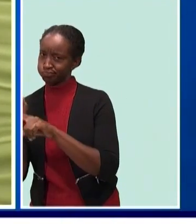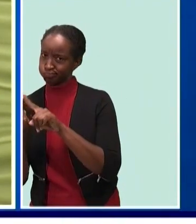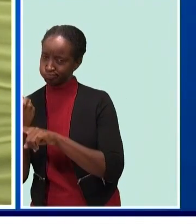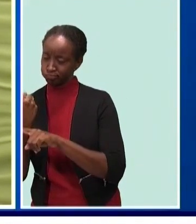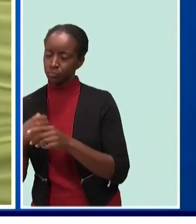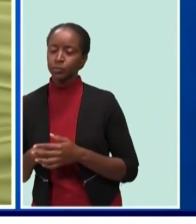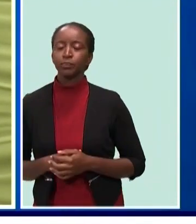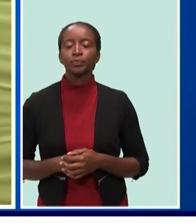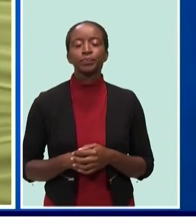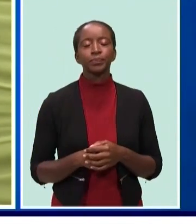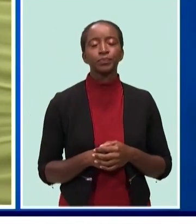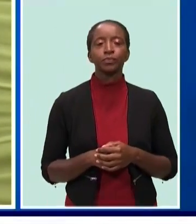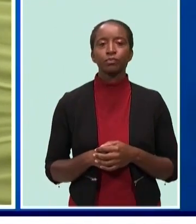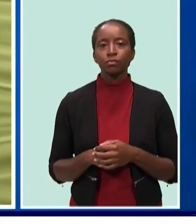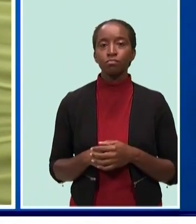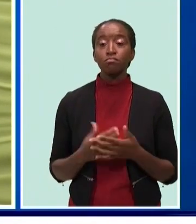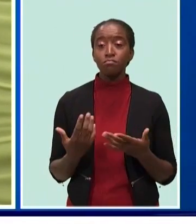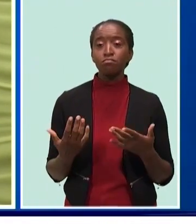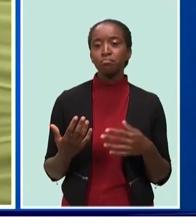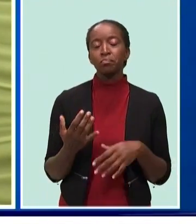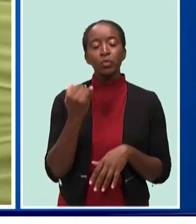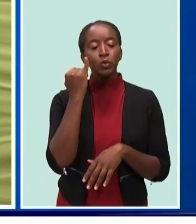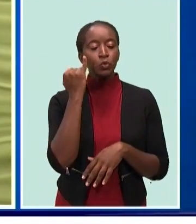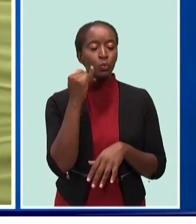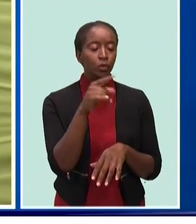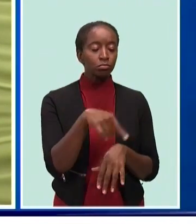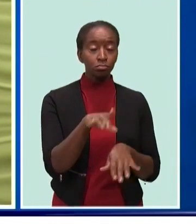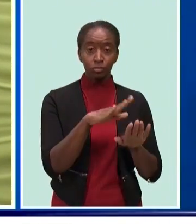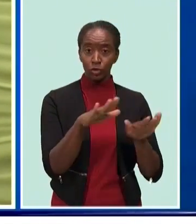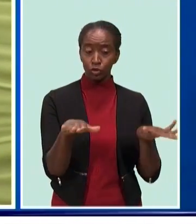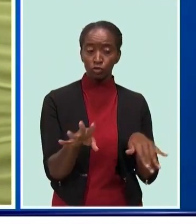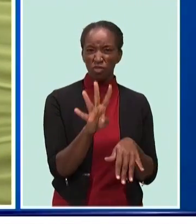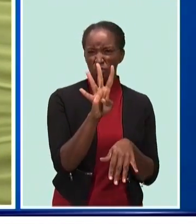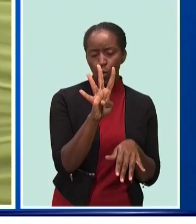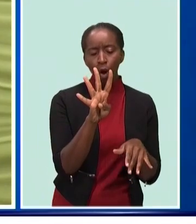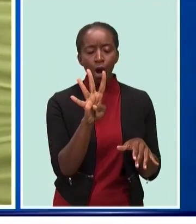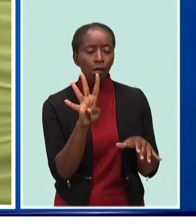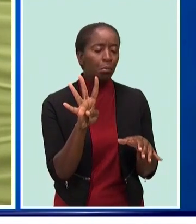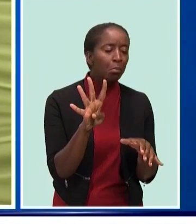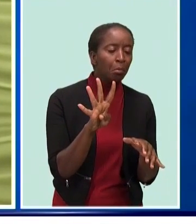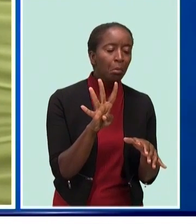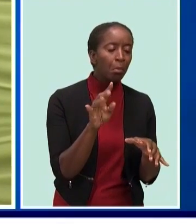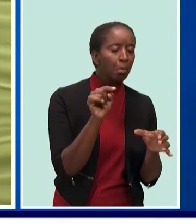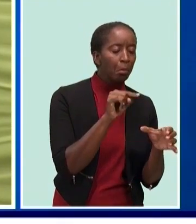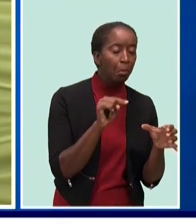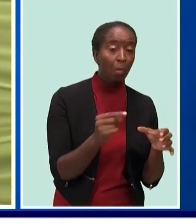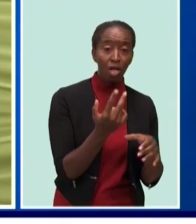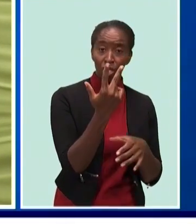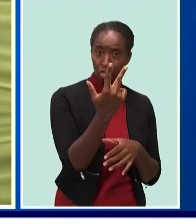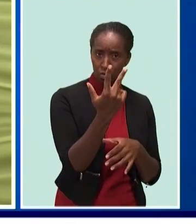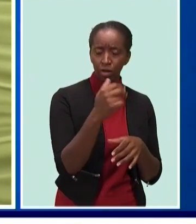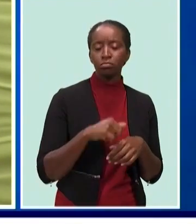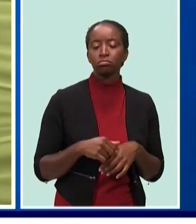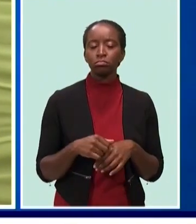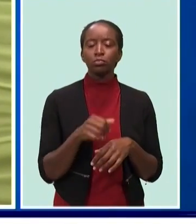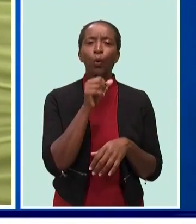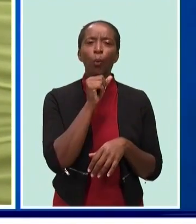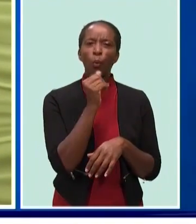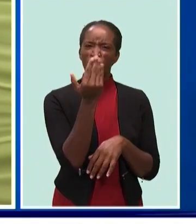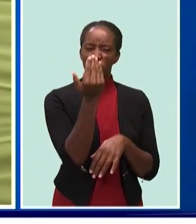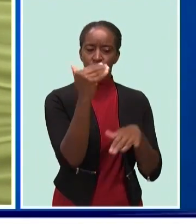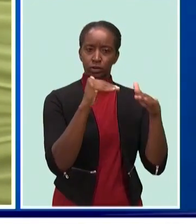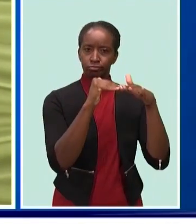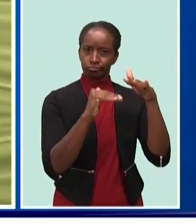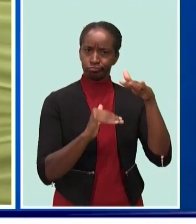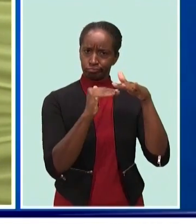of every 4 children under the age of 15 have experienced